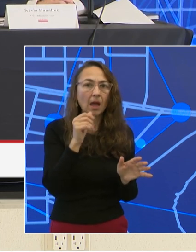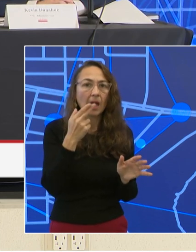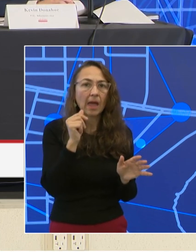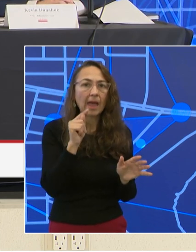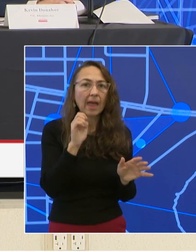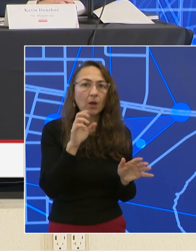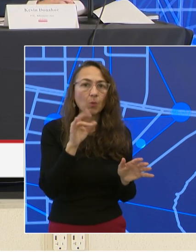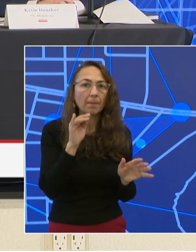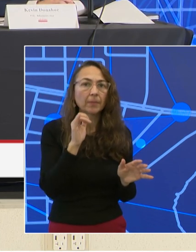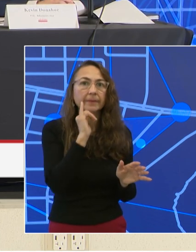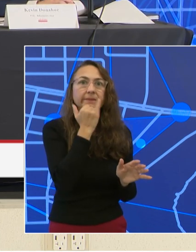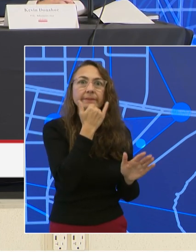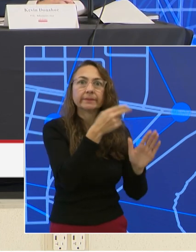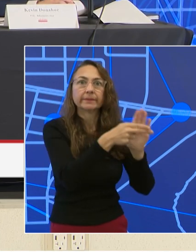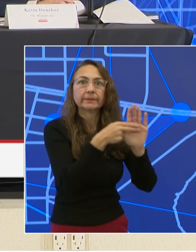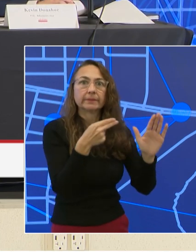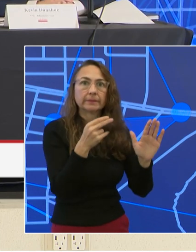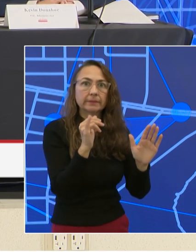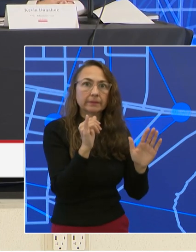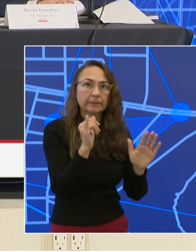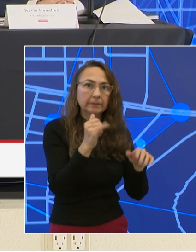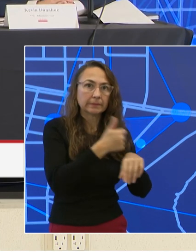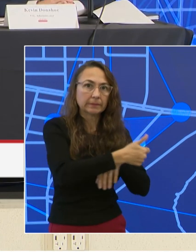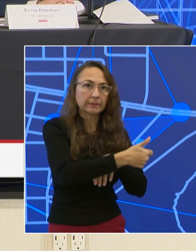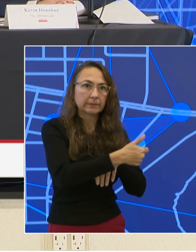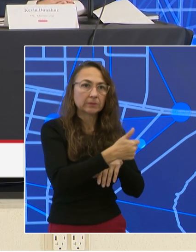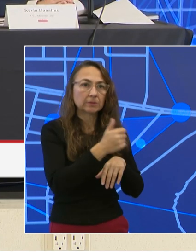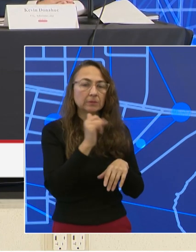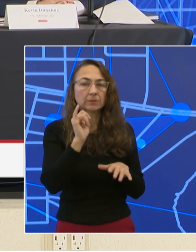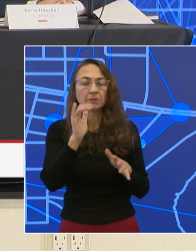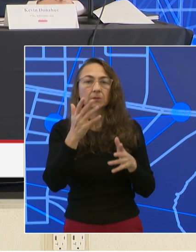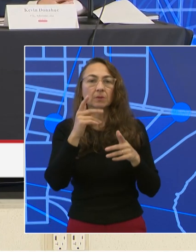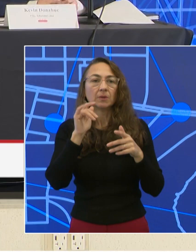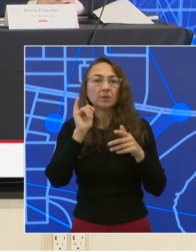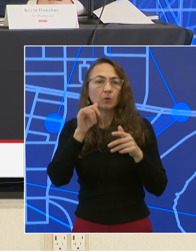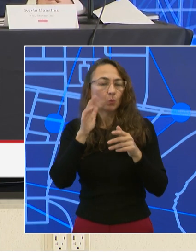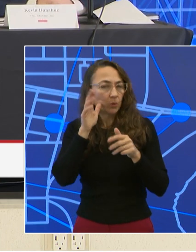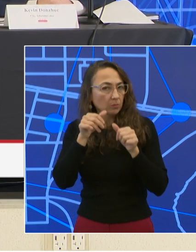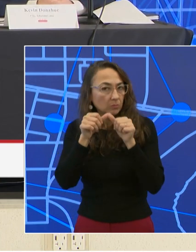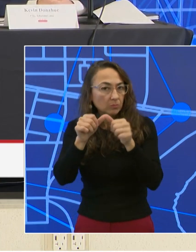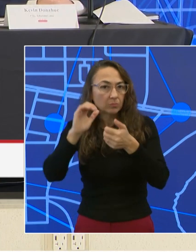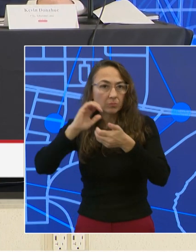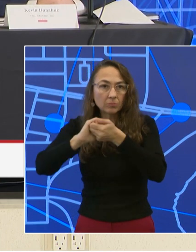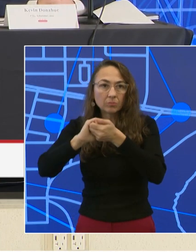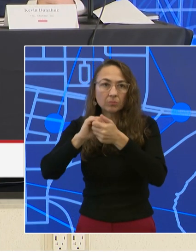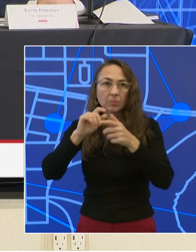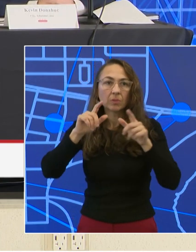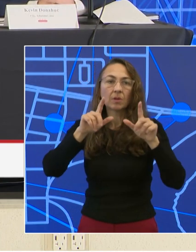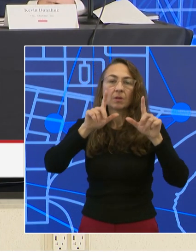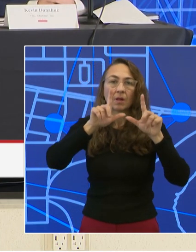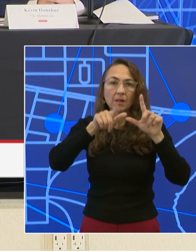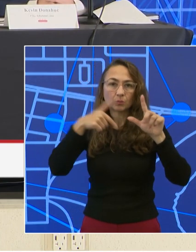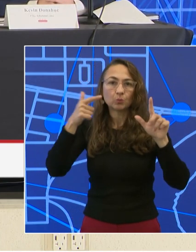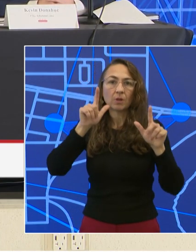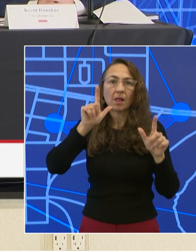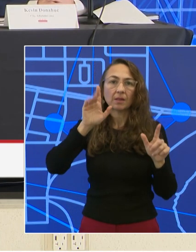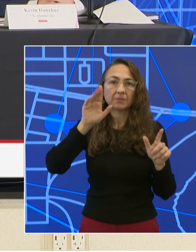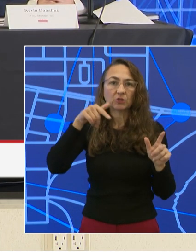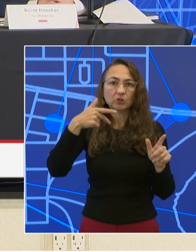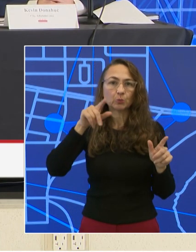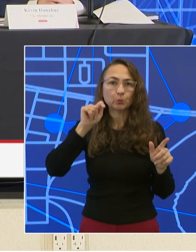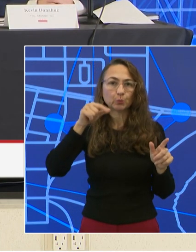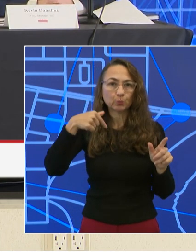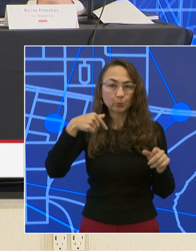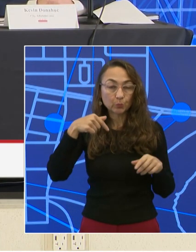our LGBTQ, our other groups and organizations to ensure that we are getting the